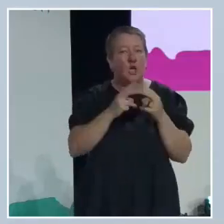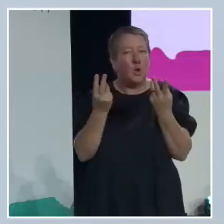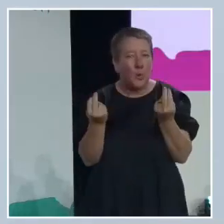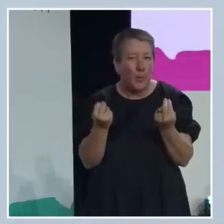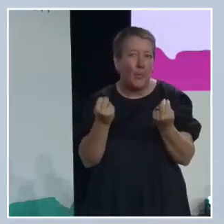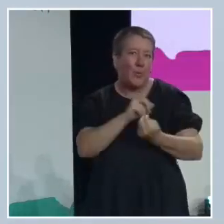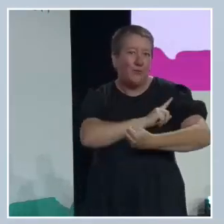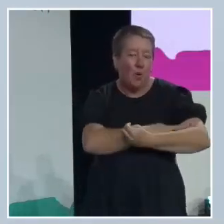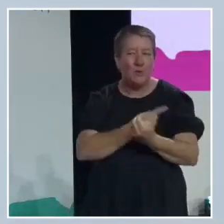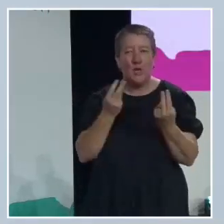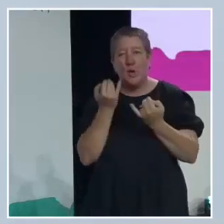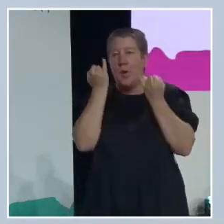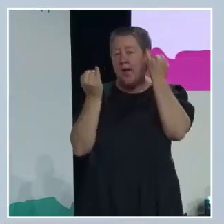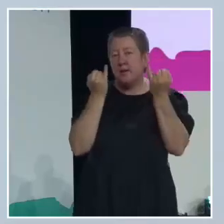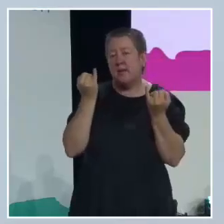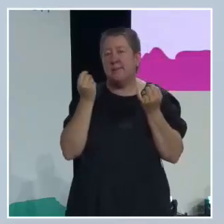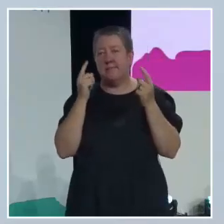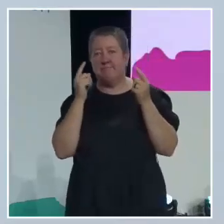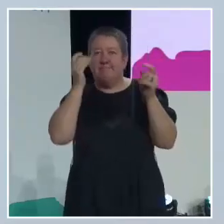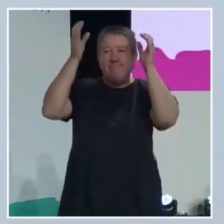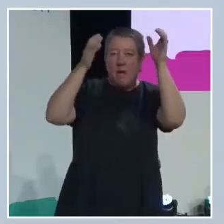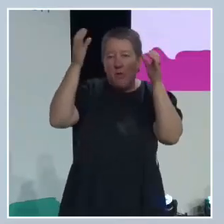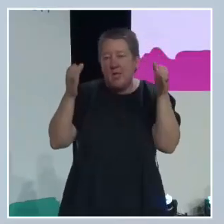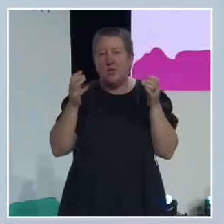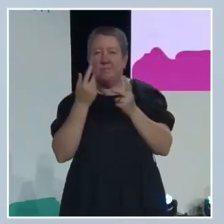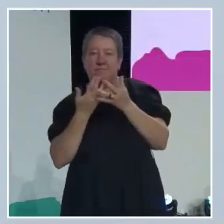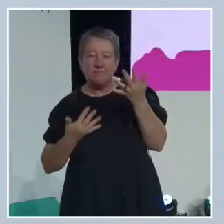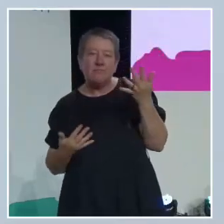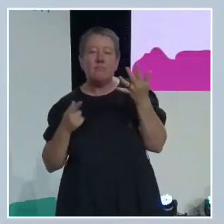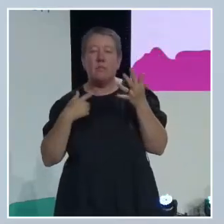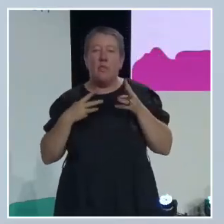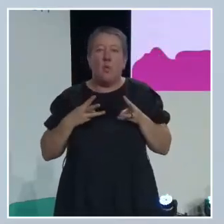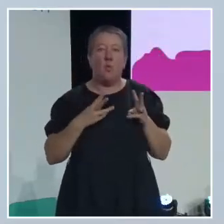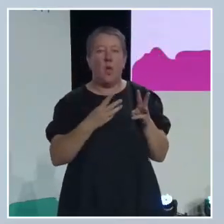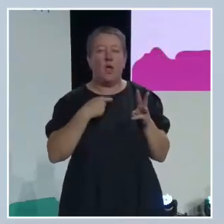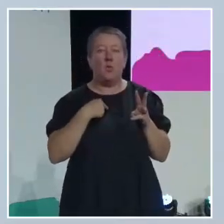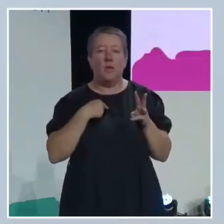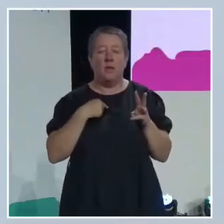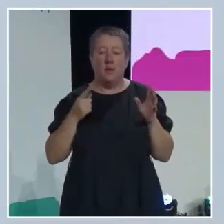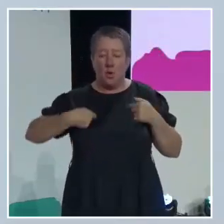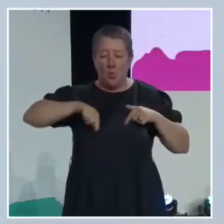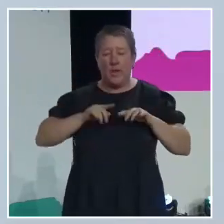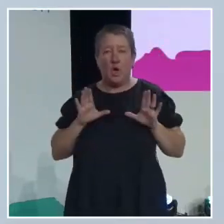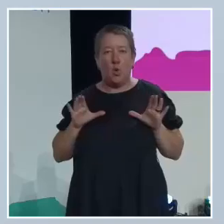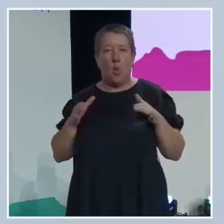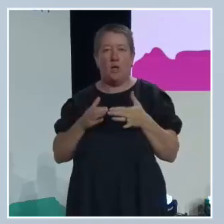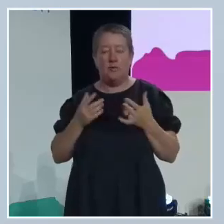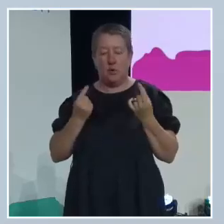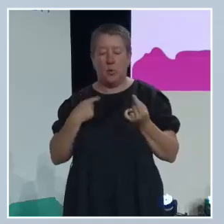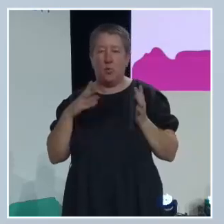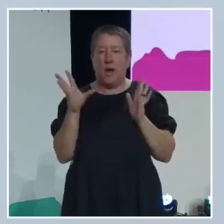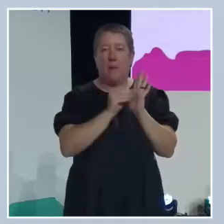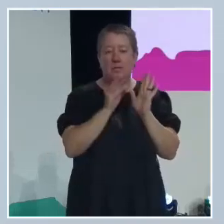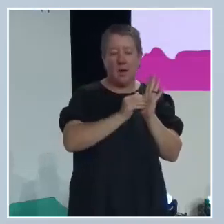ideas, innovation in the way we capture what we are collectively doing, and the